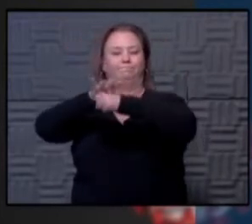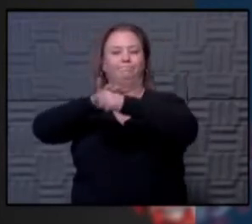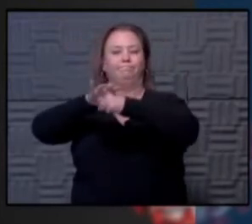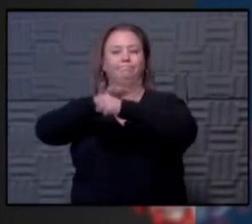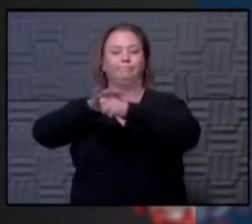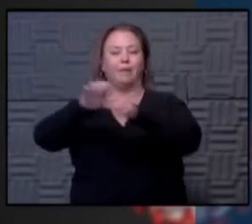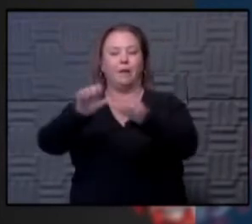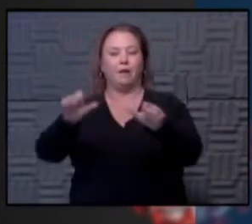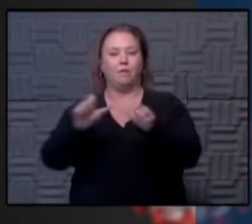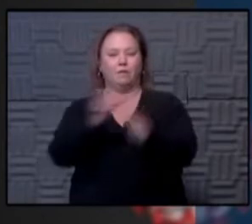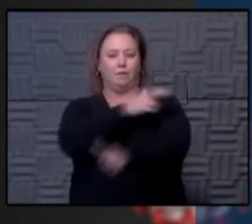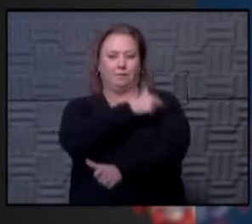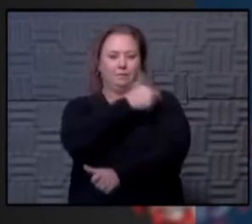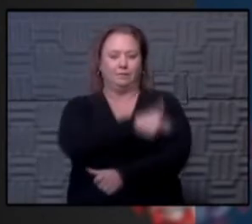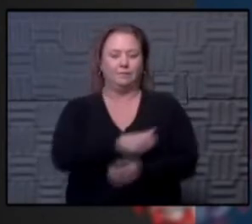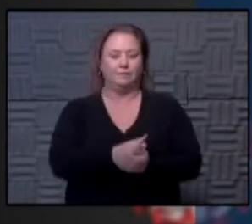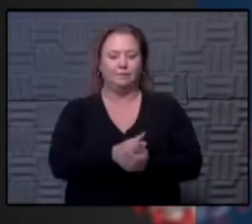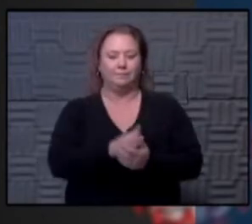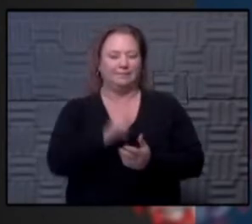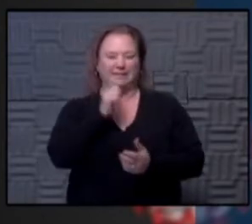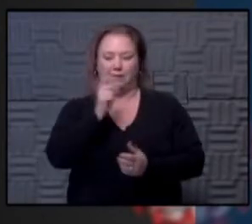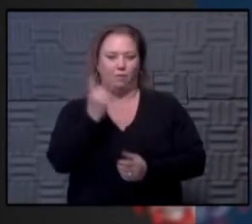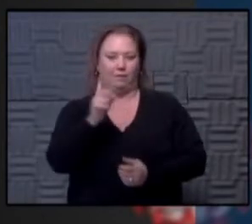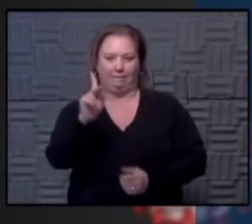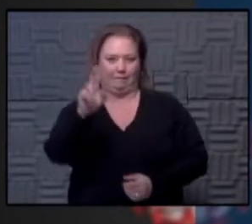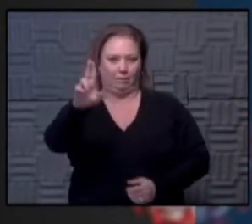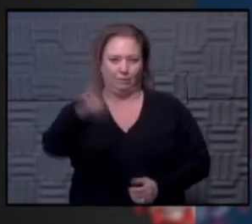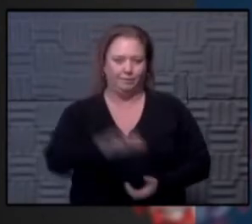several days as well. So not unique to us.